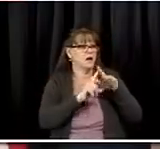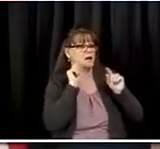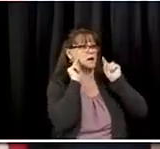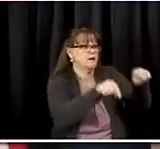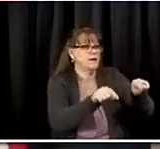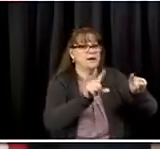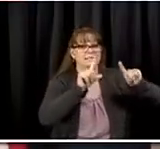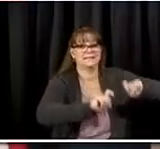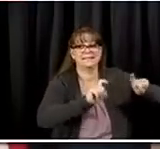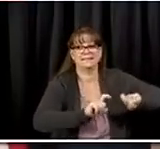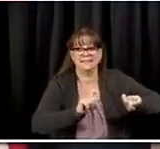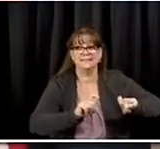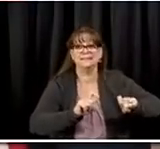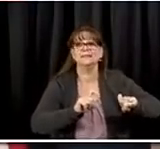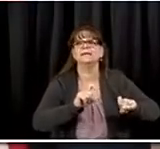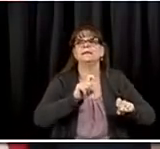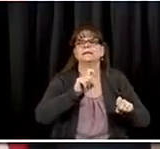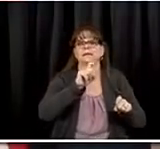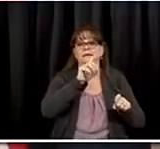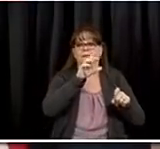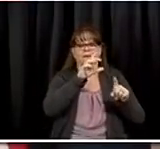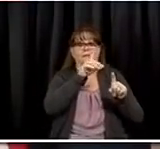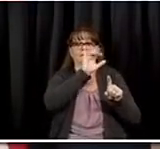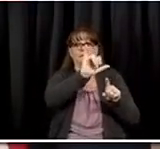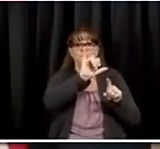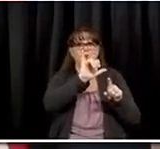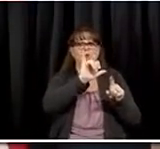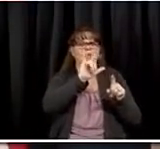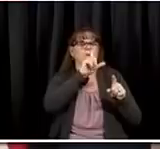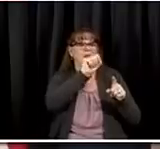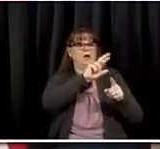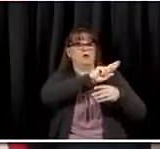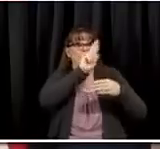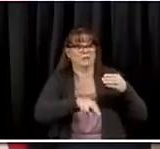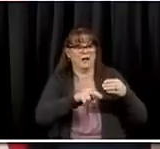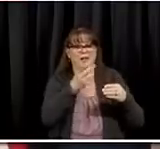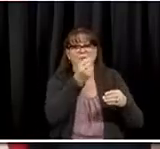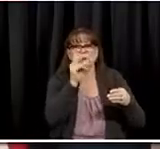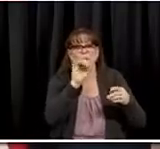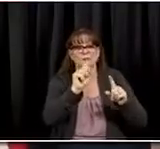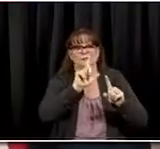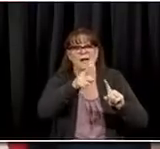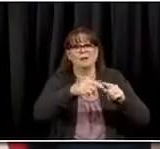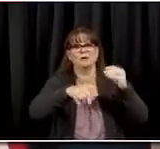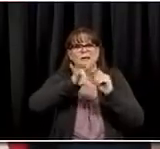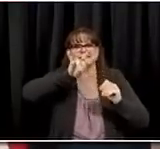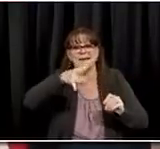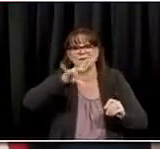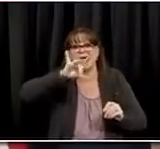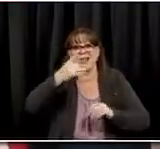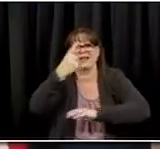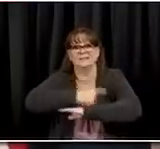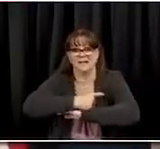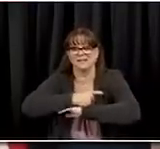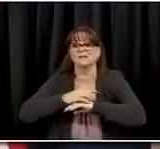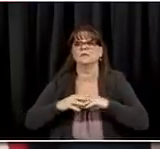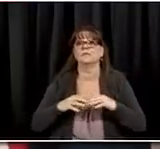even longer if it's asymptomatic or slower onset. And then, of course, the hospitalization numbers are also what we would call a trailing